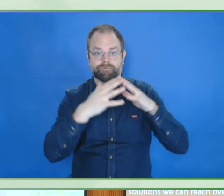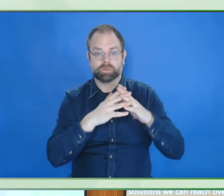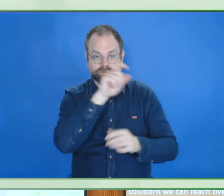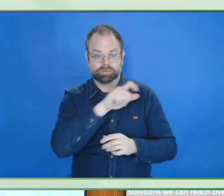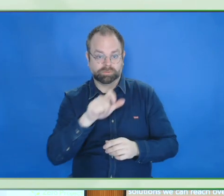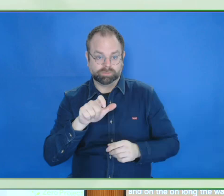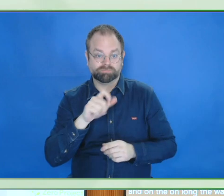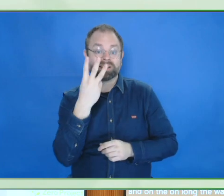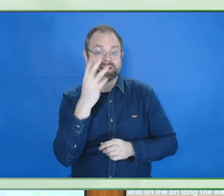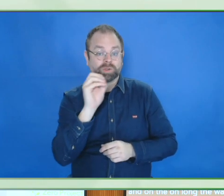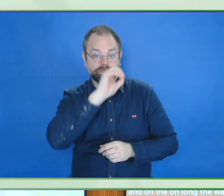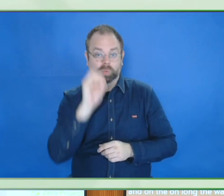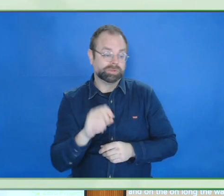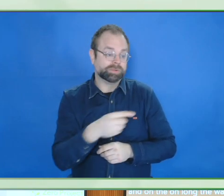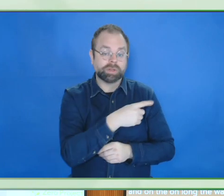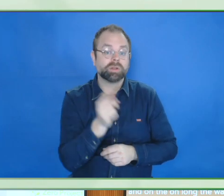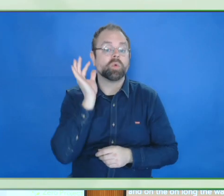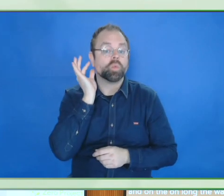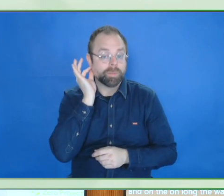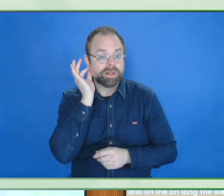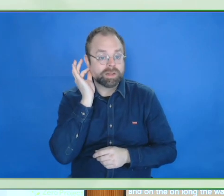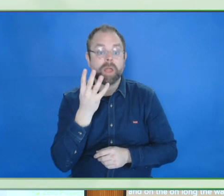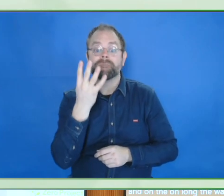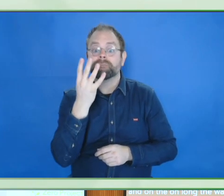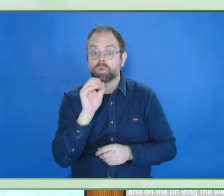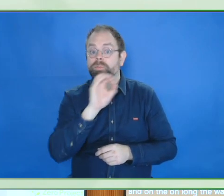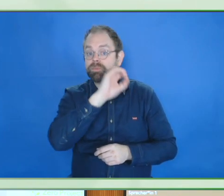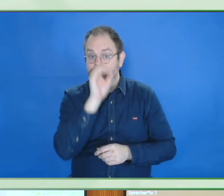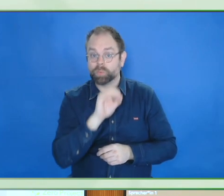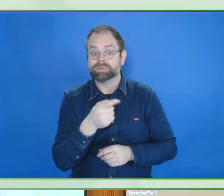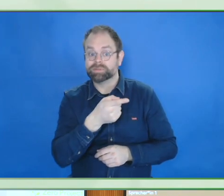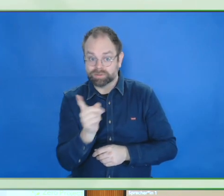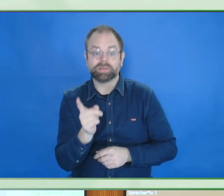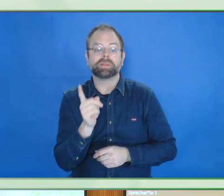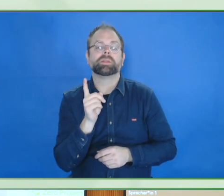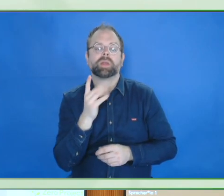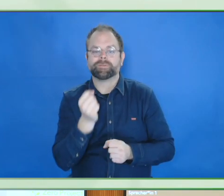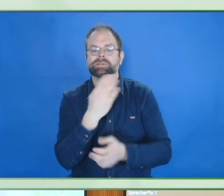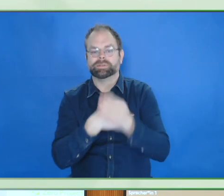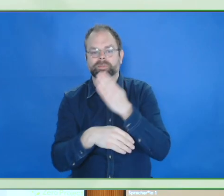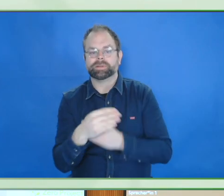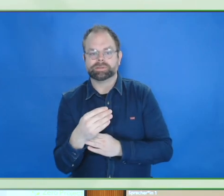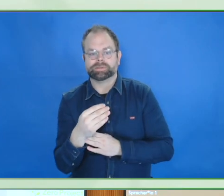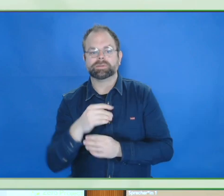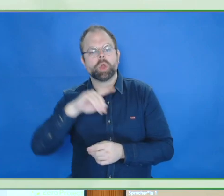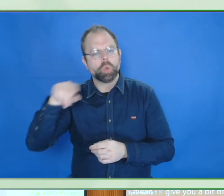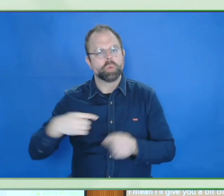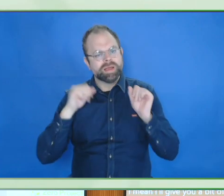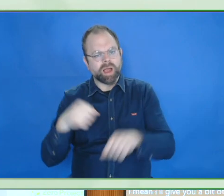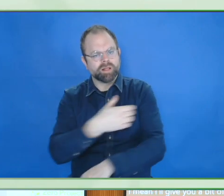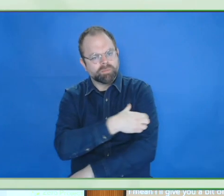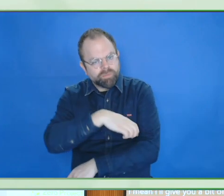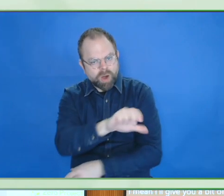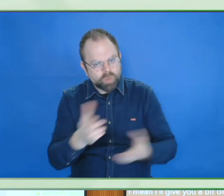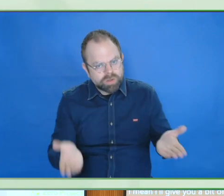beginning. There's a challenge for, I'll give you a bit of context for my own story of innovation being a huge transformation